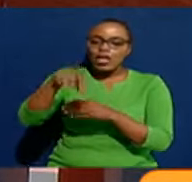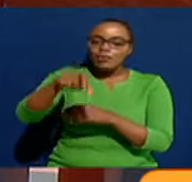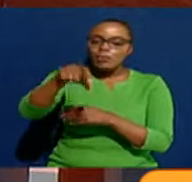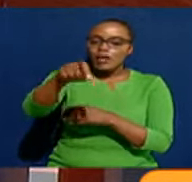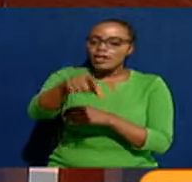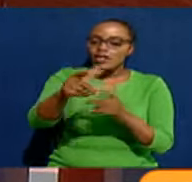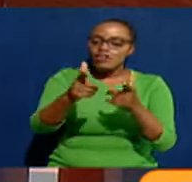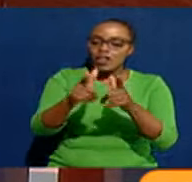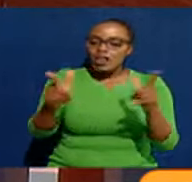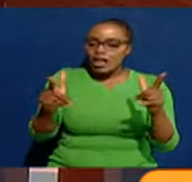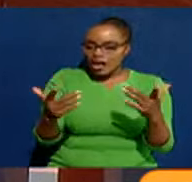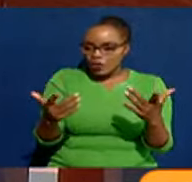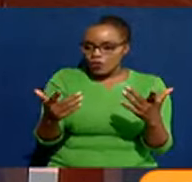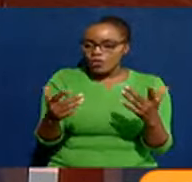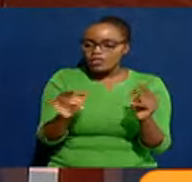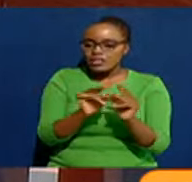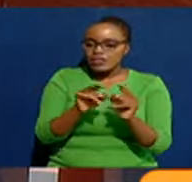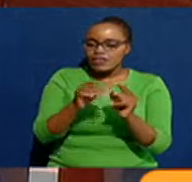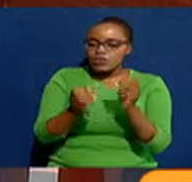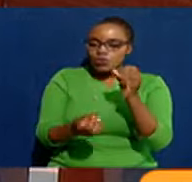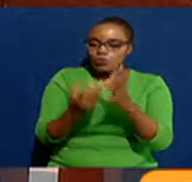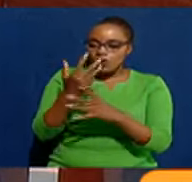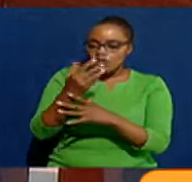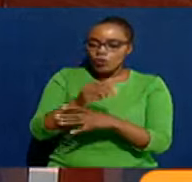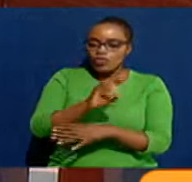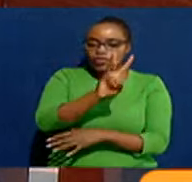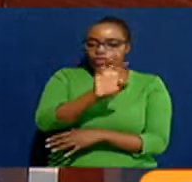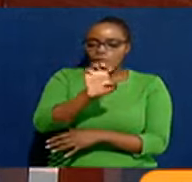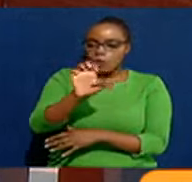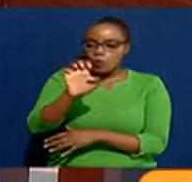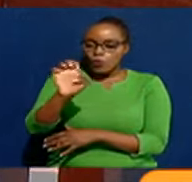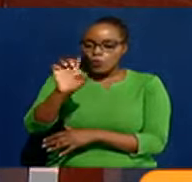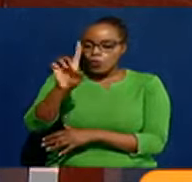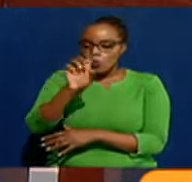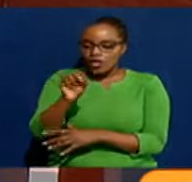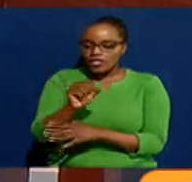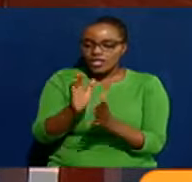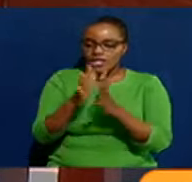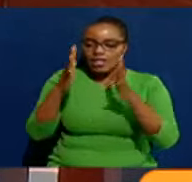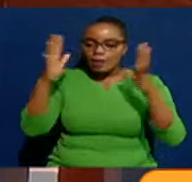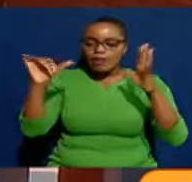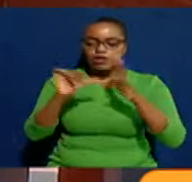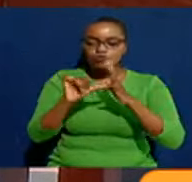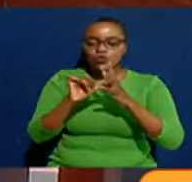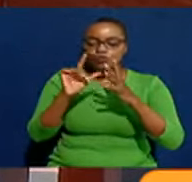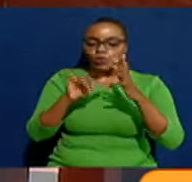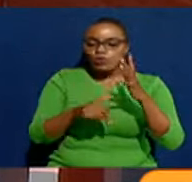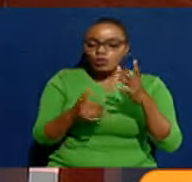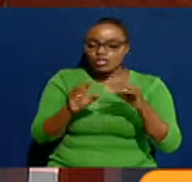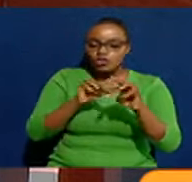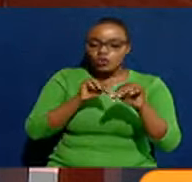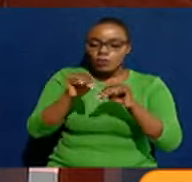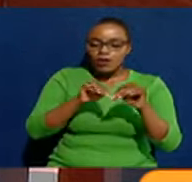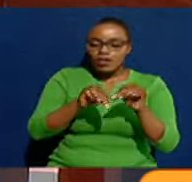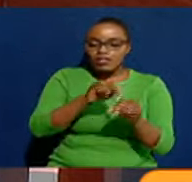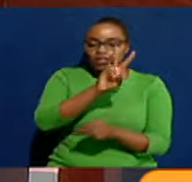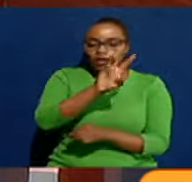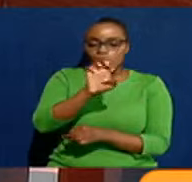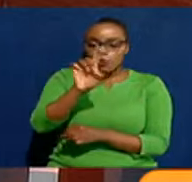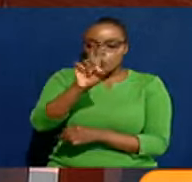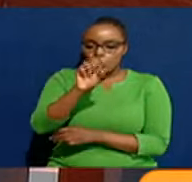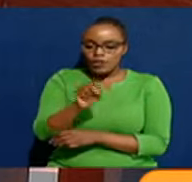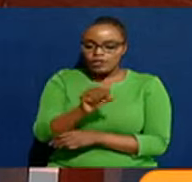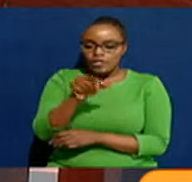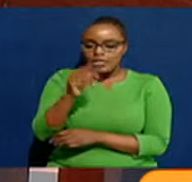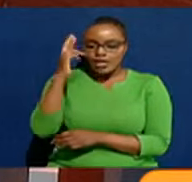to allow the field to be grown with weeds. And our major problem has been to manage the weeds. And that's